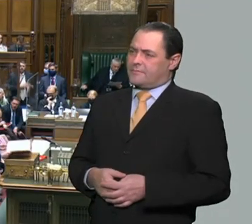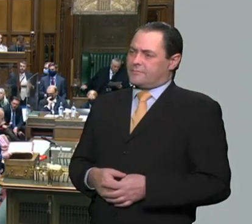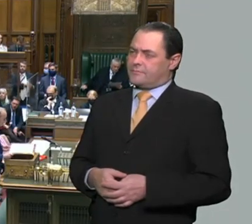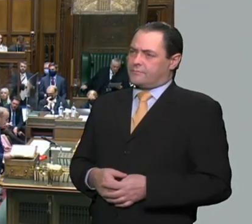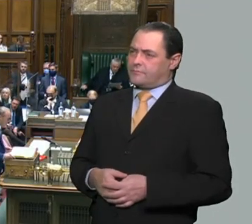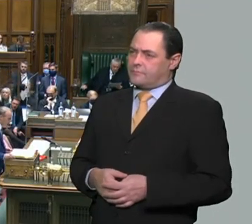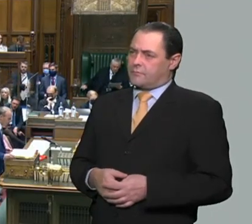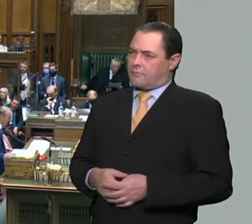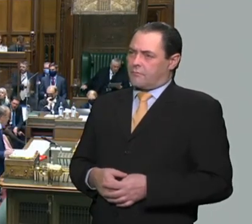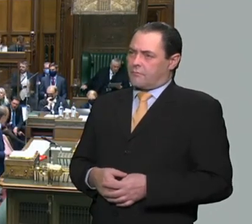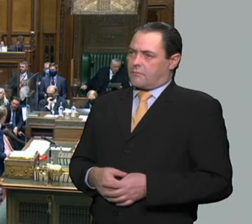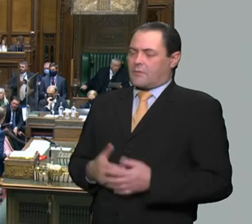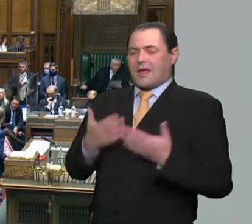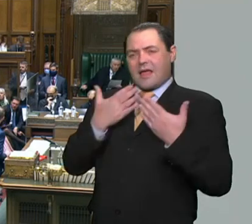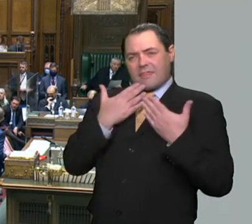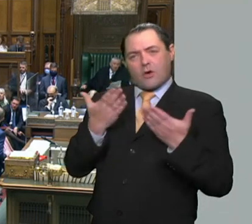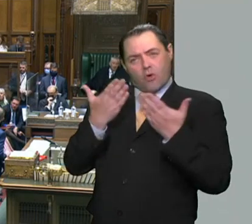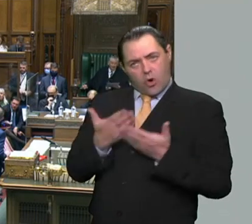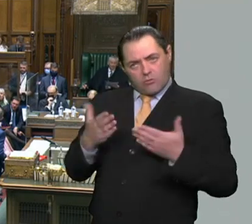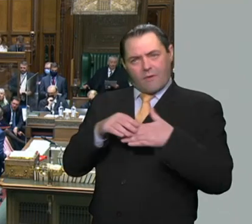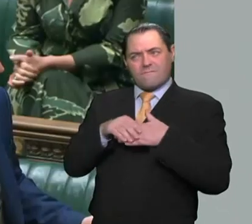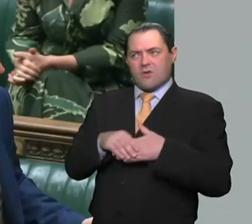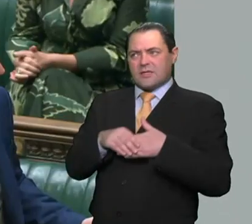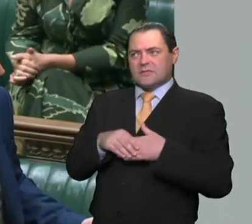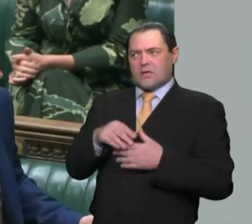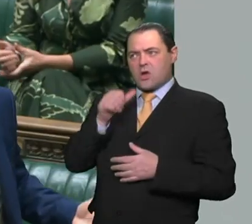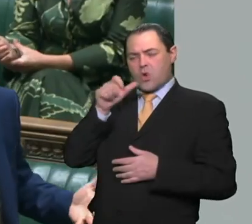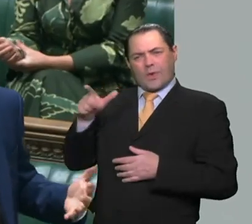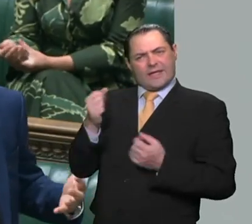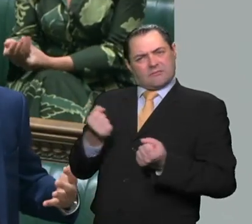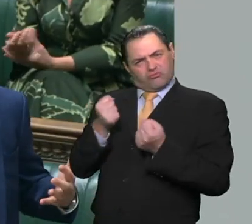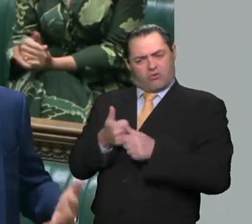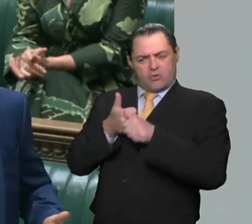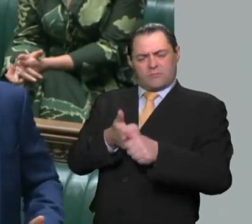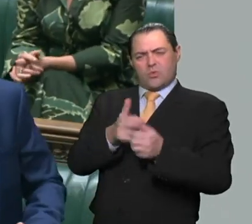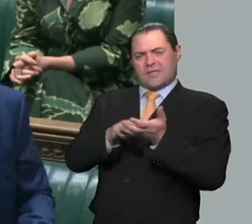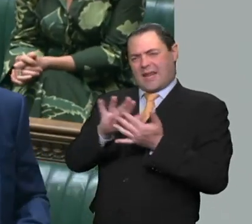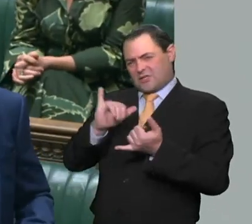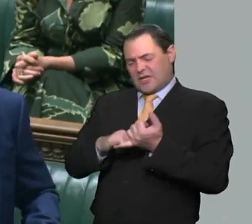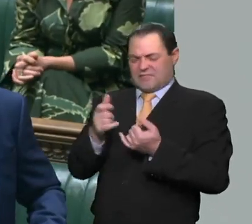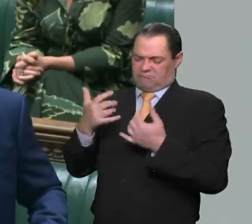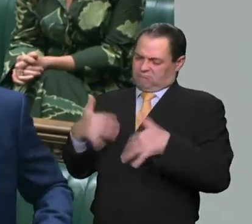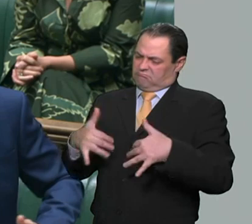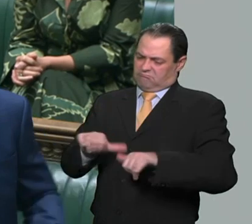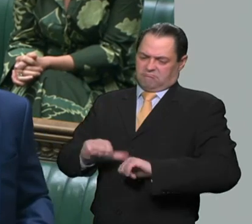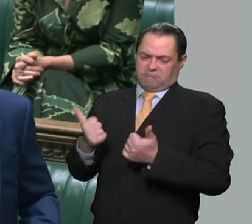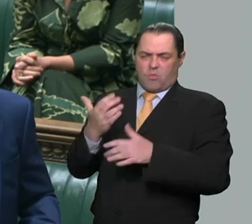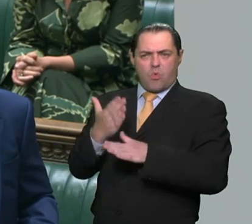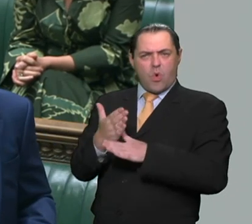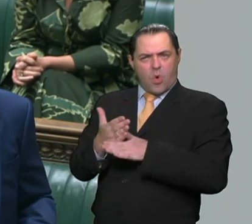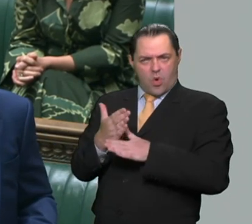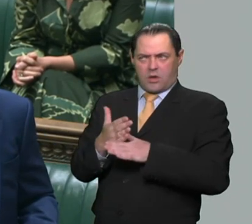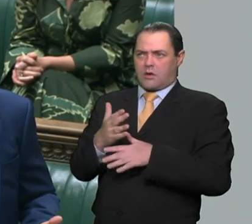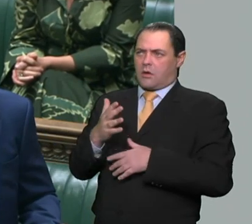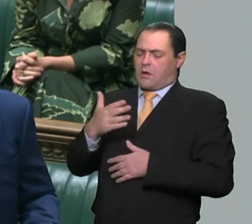Can I thank my honourable friend? I know he's a huge champion of his local NHS. I know of the incredible work that he's done on reinstatement of